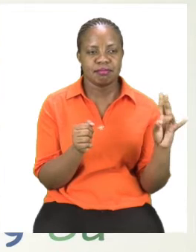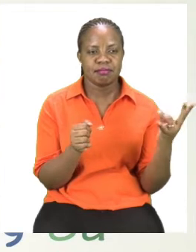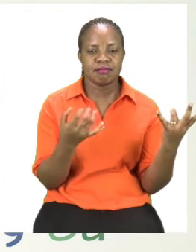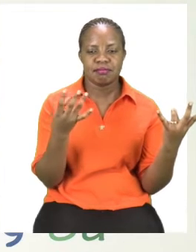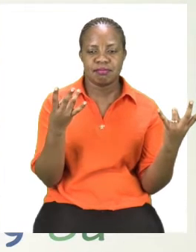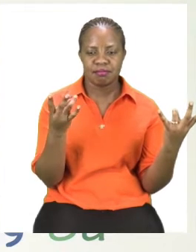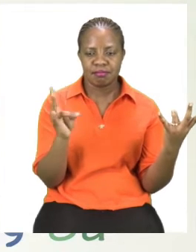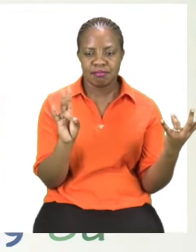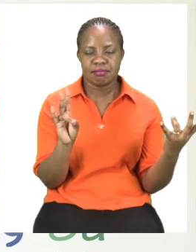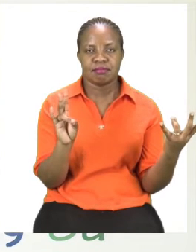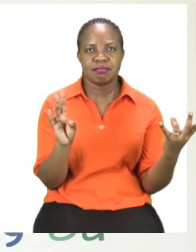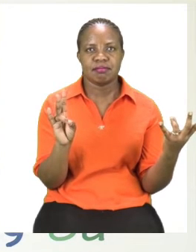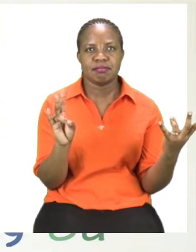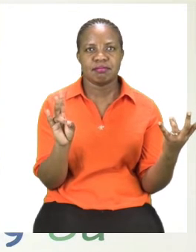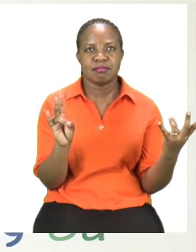14,